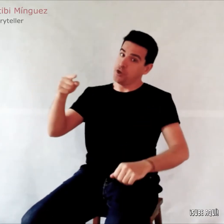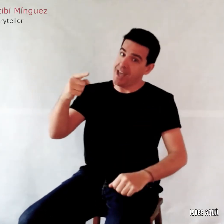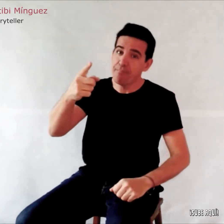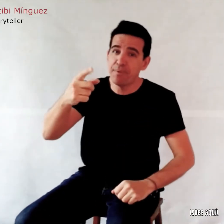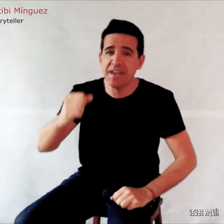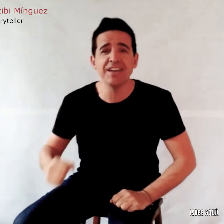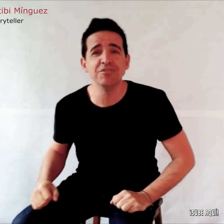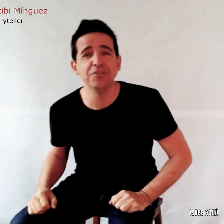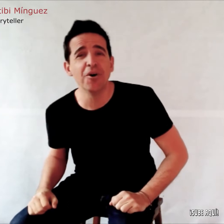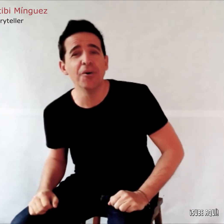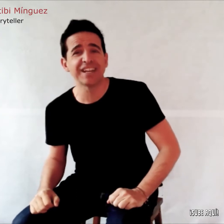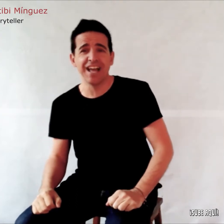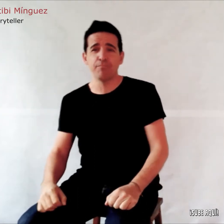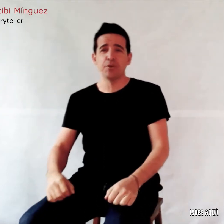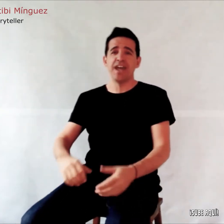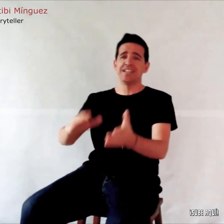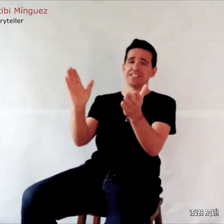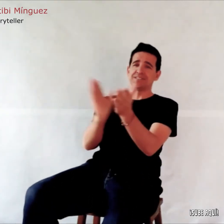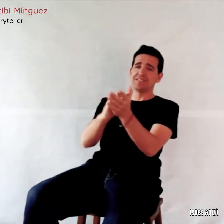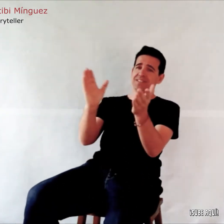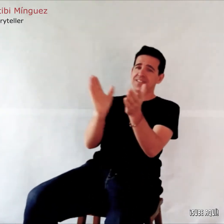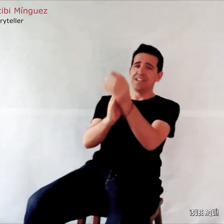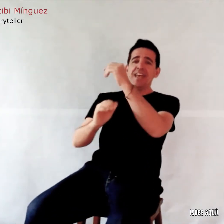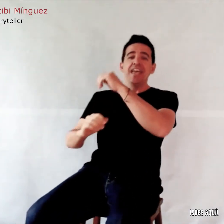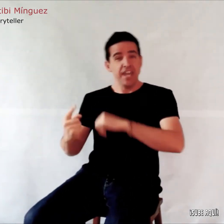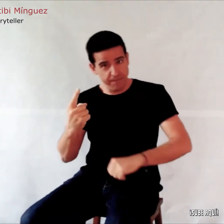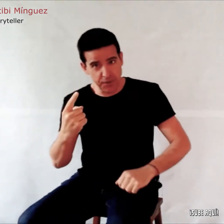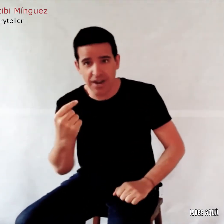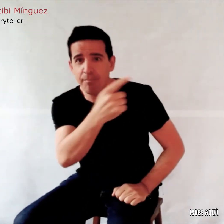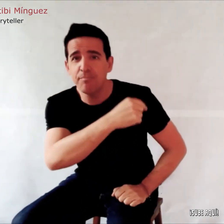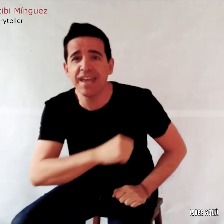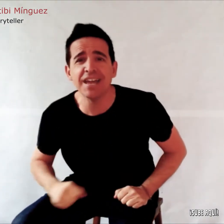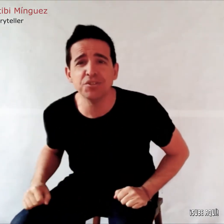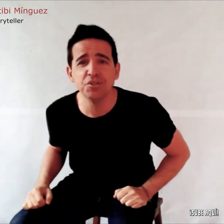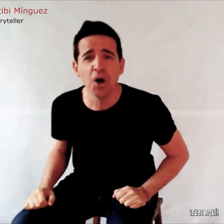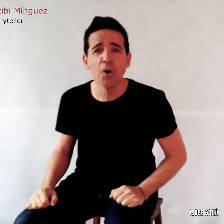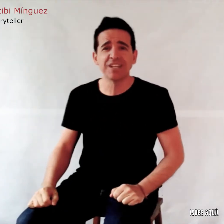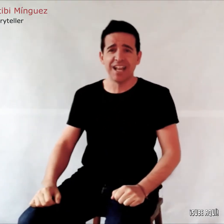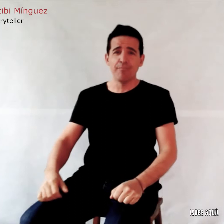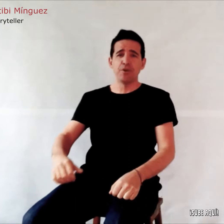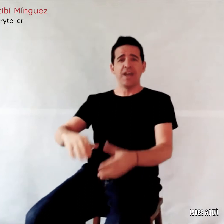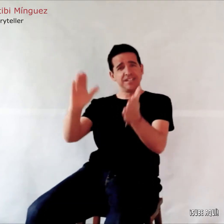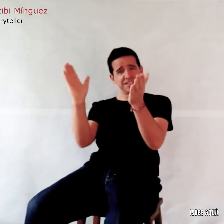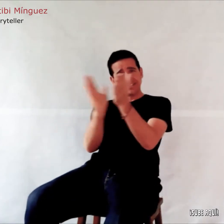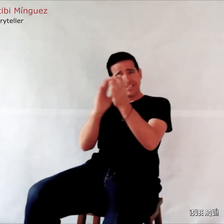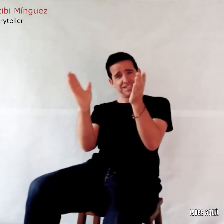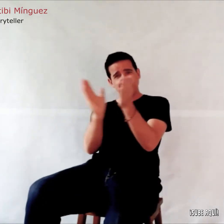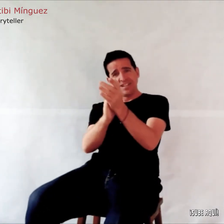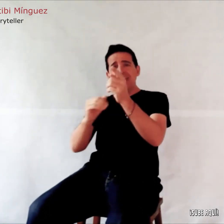If you're happy and you know it, clap your hands. If you're happy and you know it, clap your